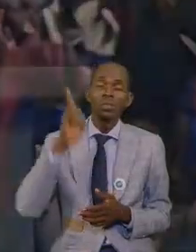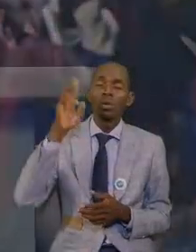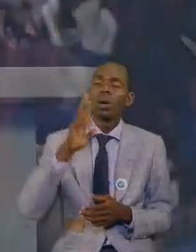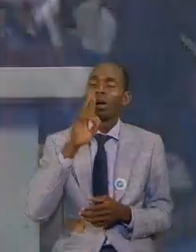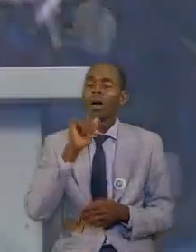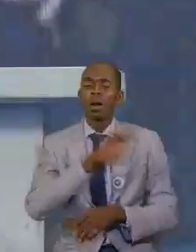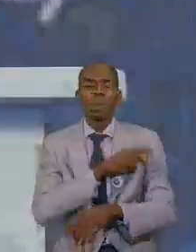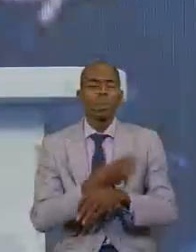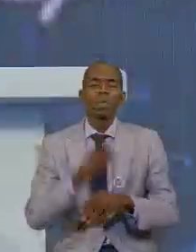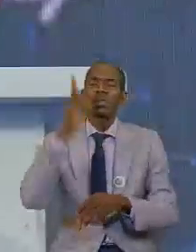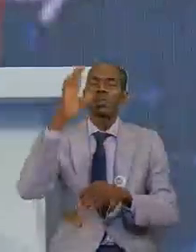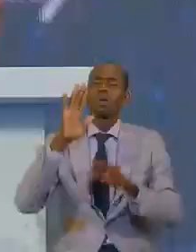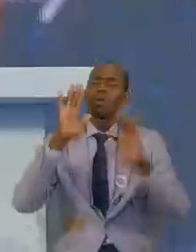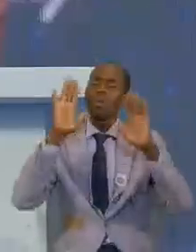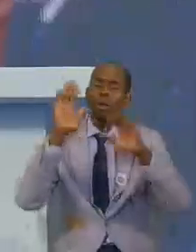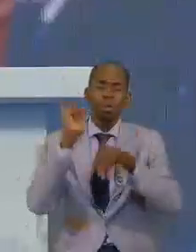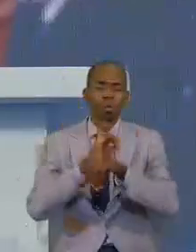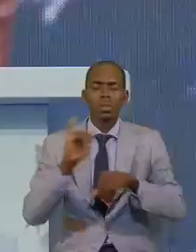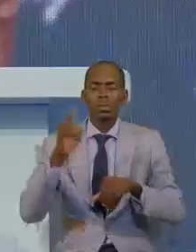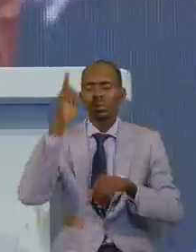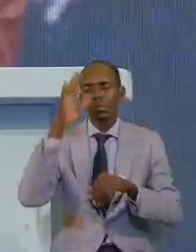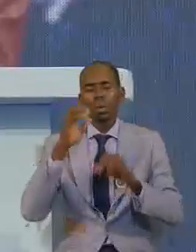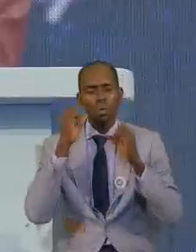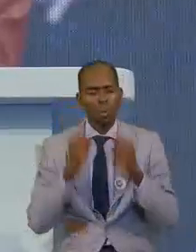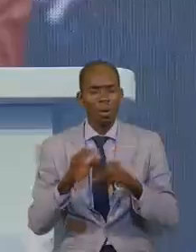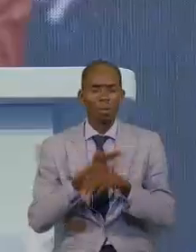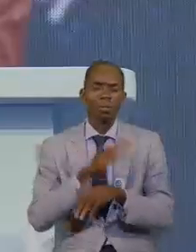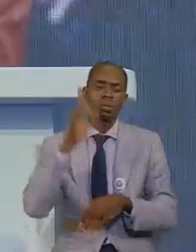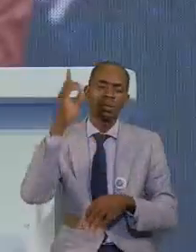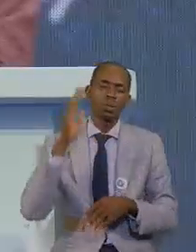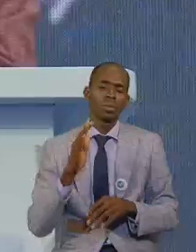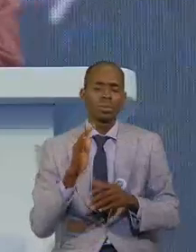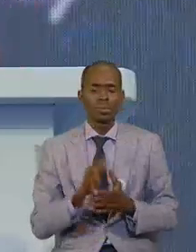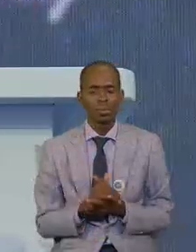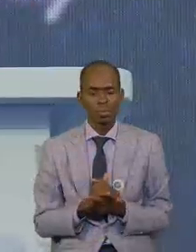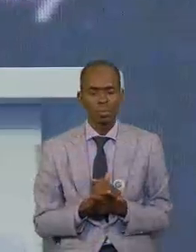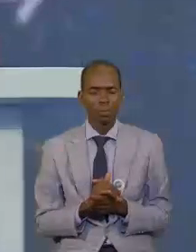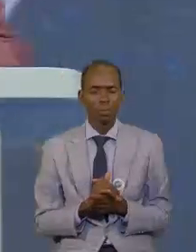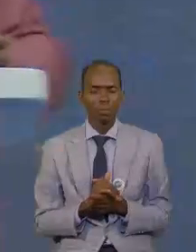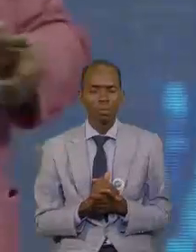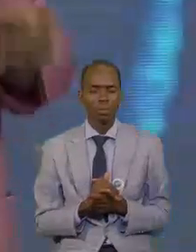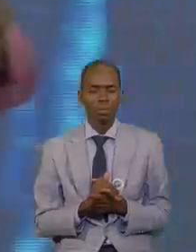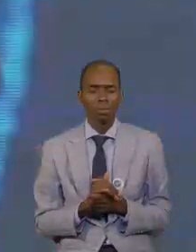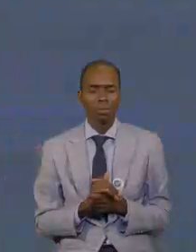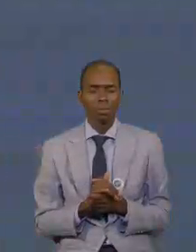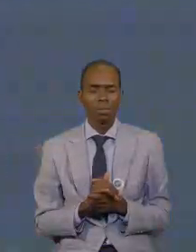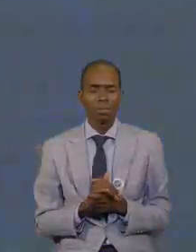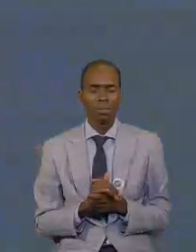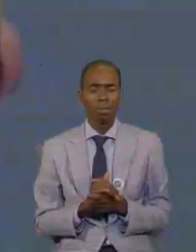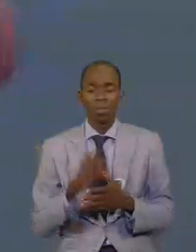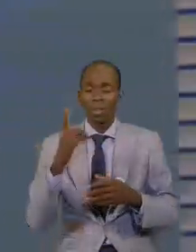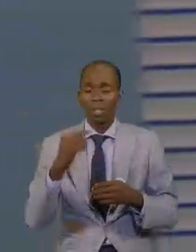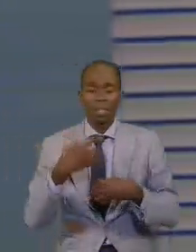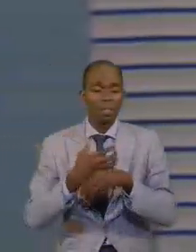a wonder-working God, a powerful God. the creator of